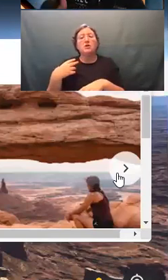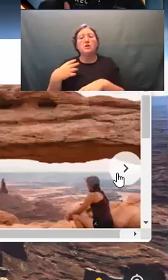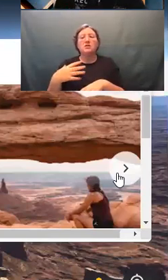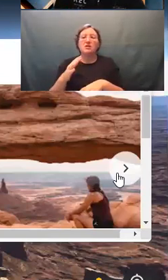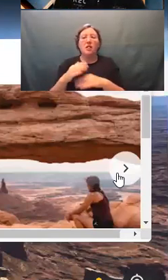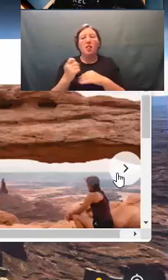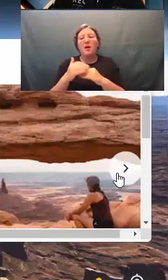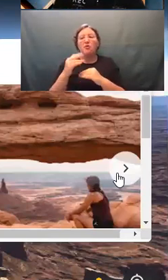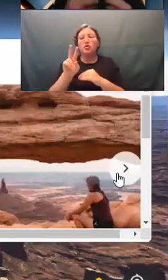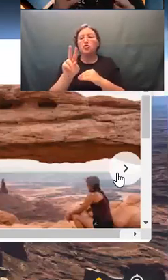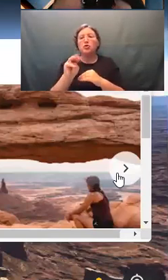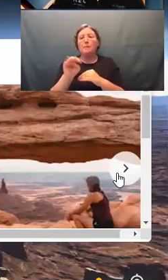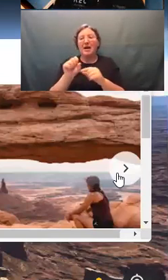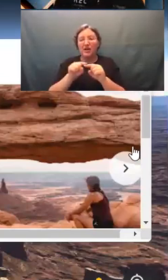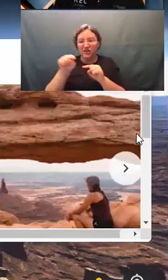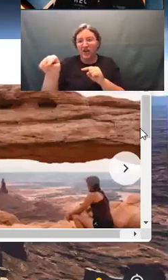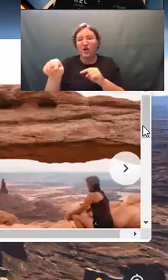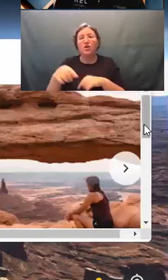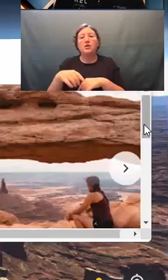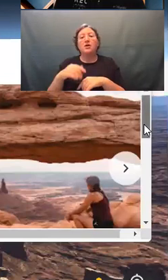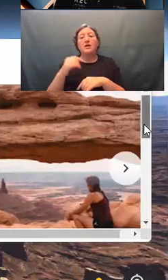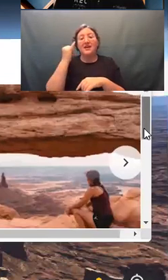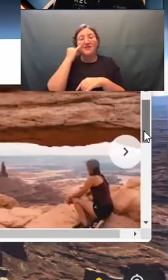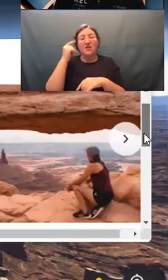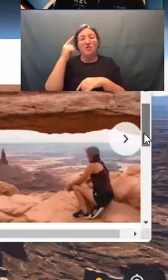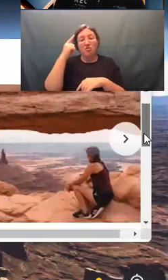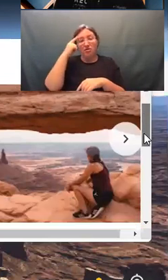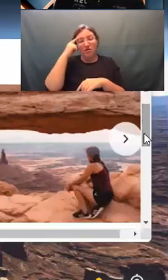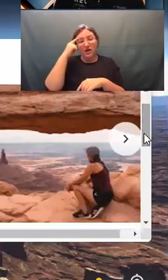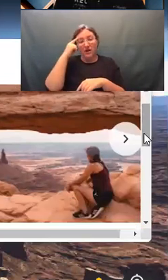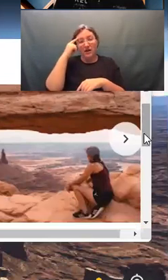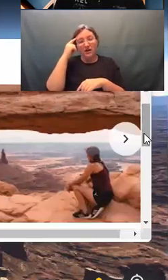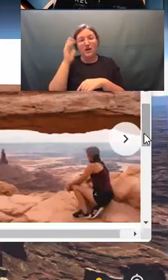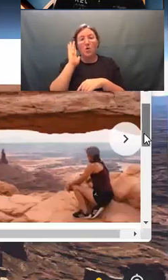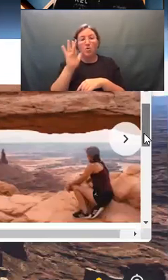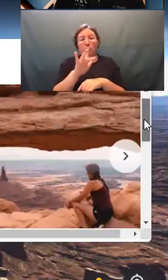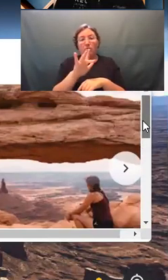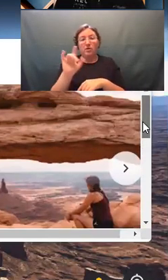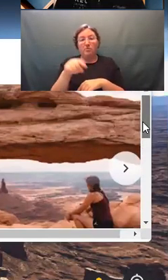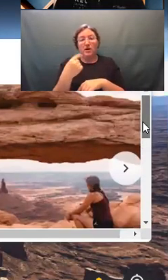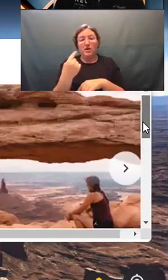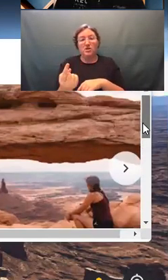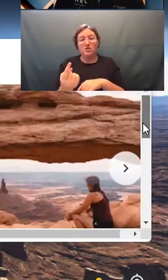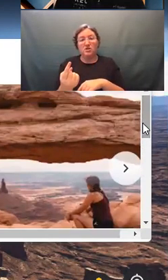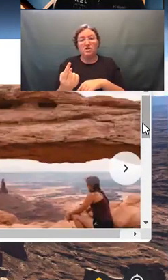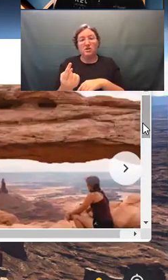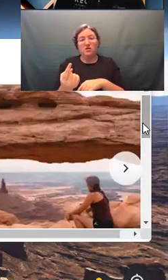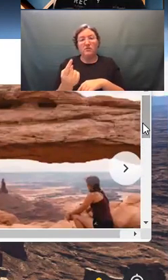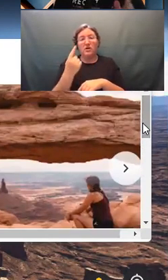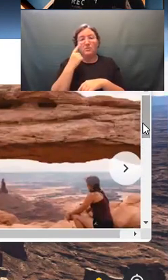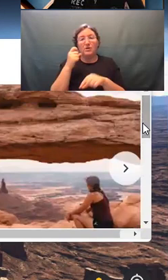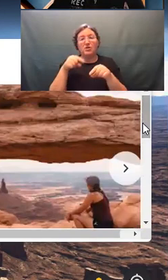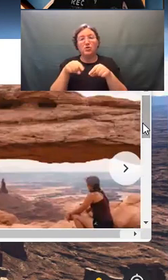hike in. And if you think you're going to get this isolated photo, then it's probably because you went on a